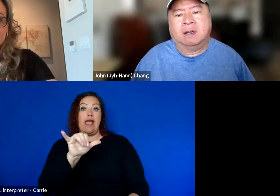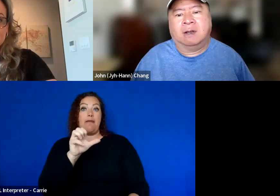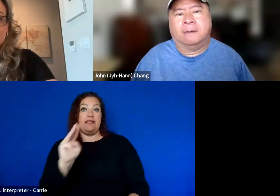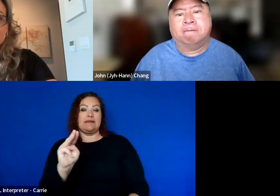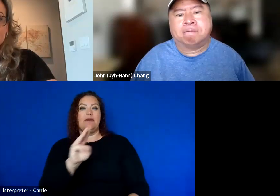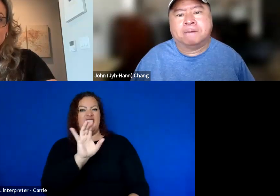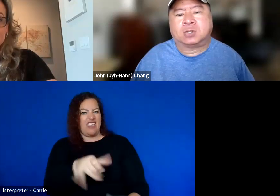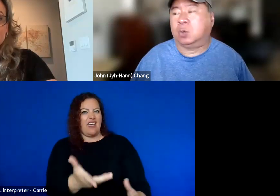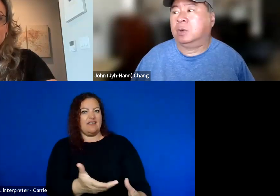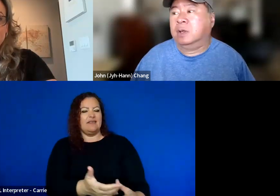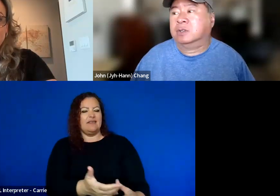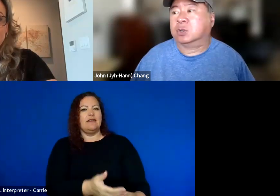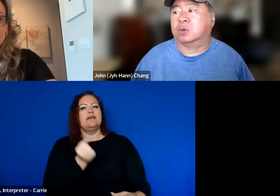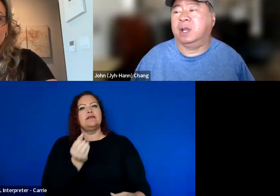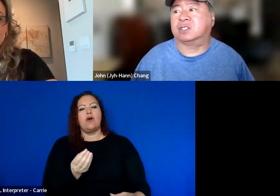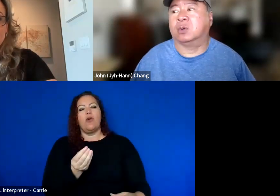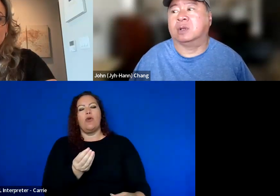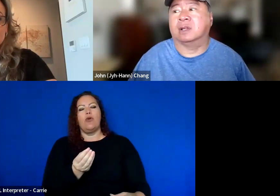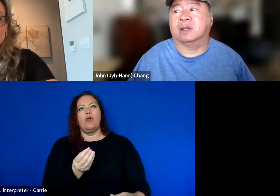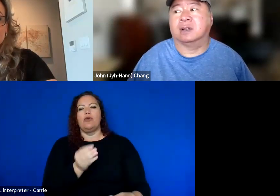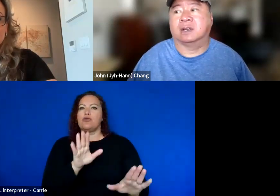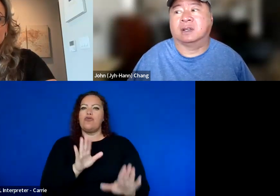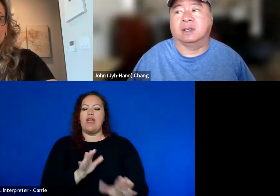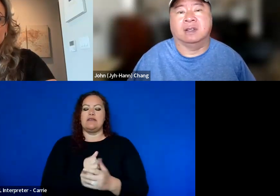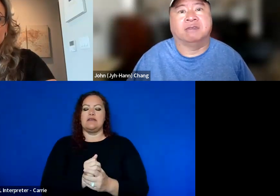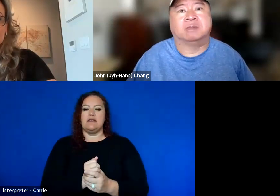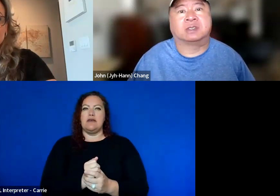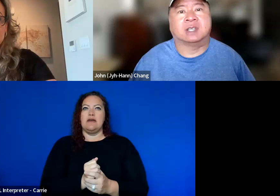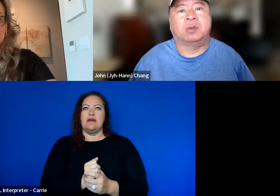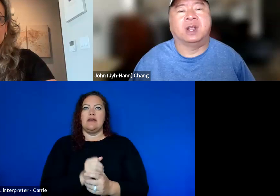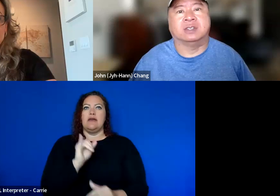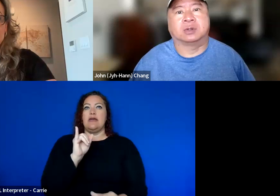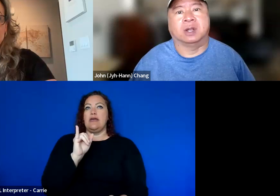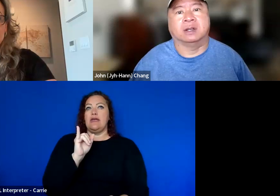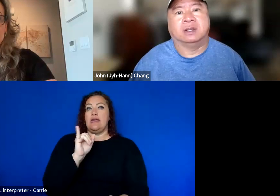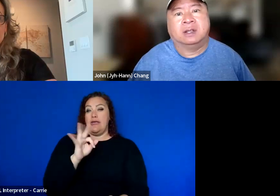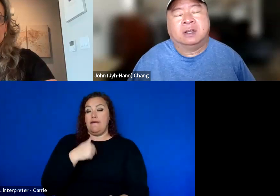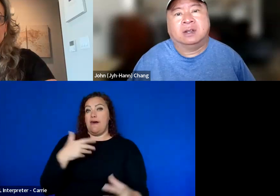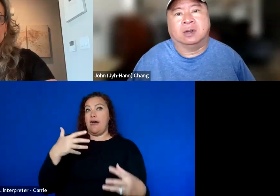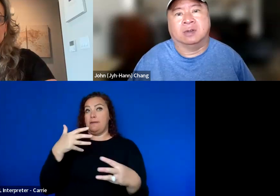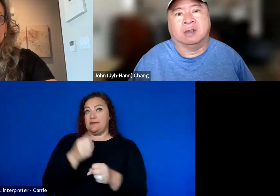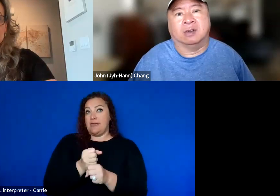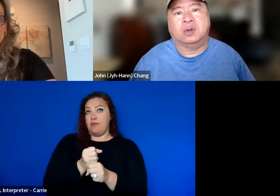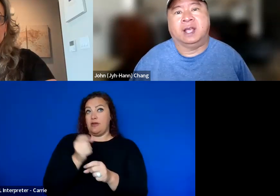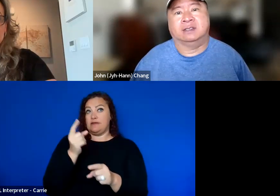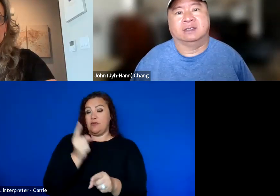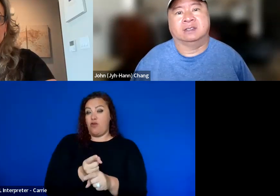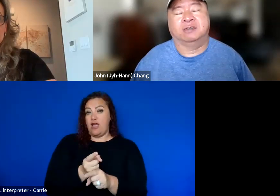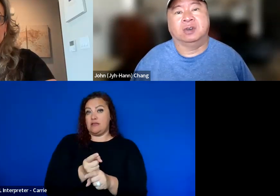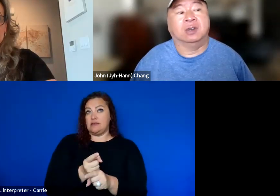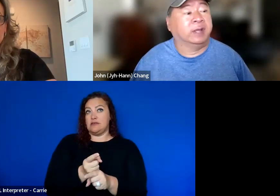things. So great. So if I'm summarizing correctly, look